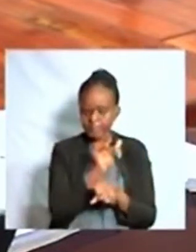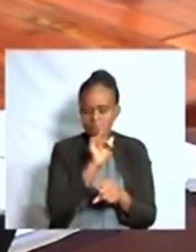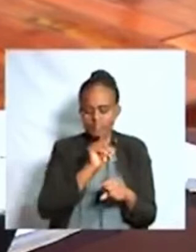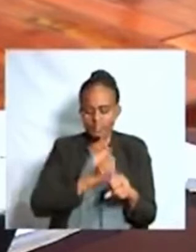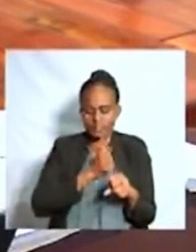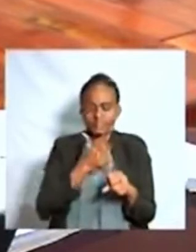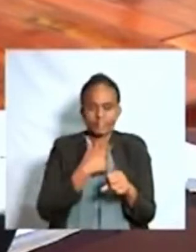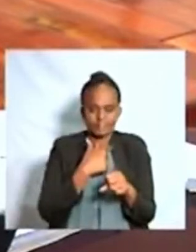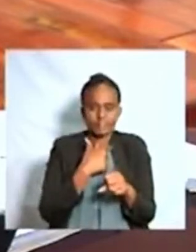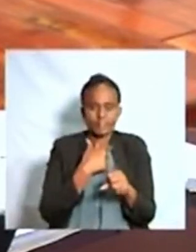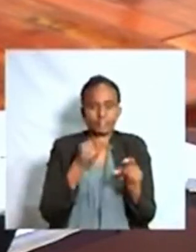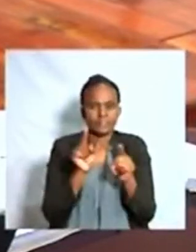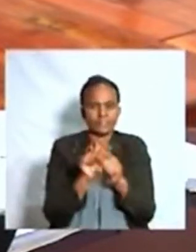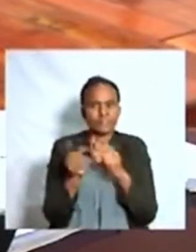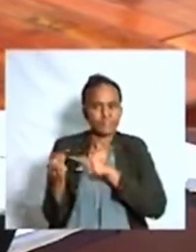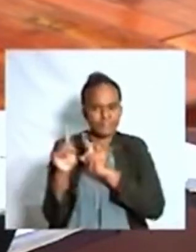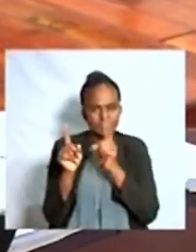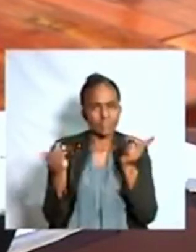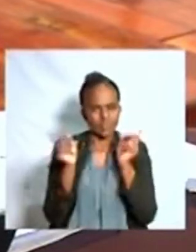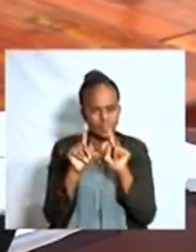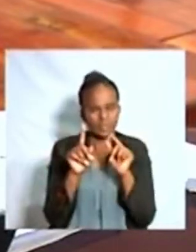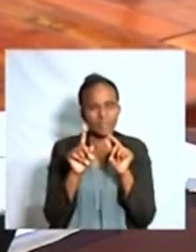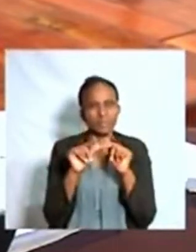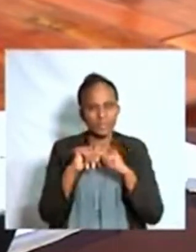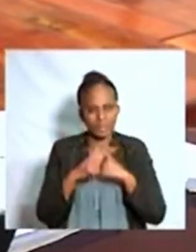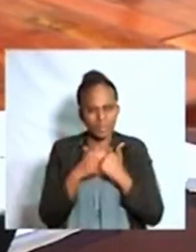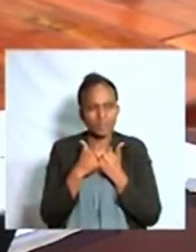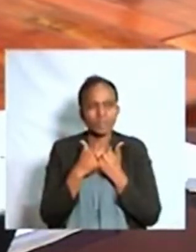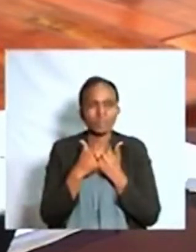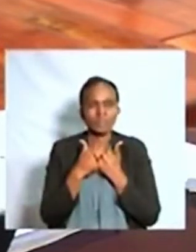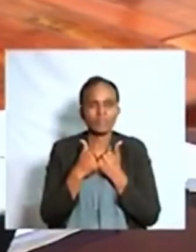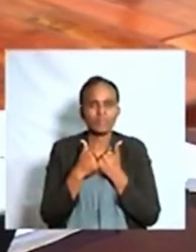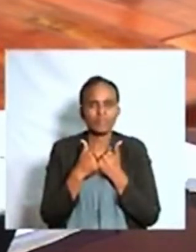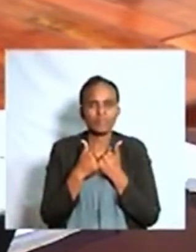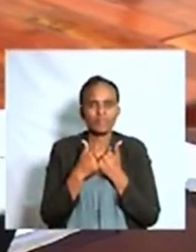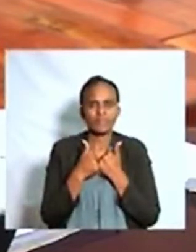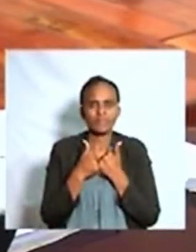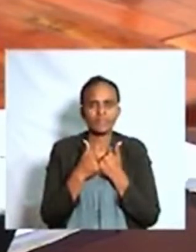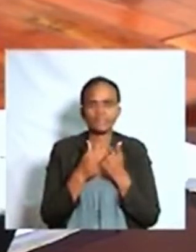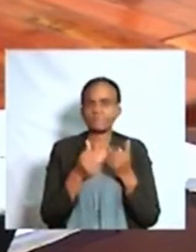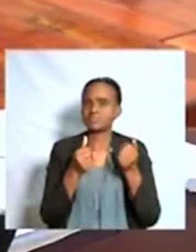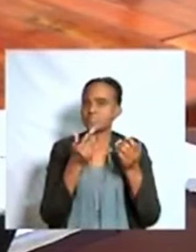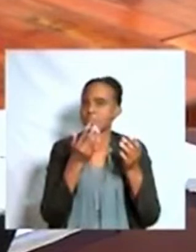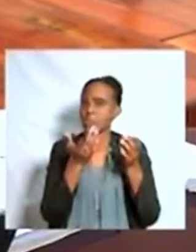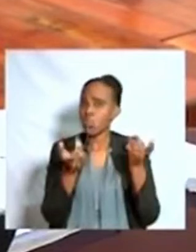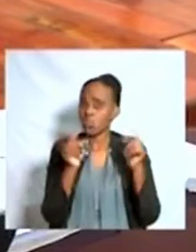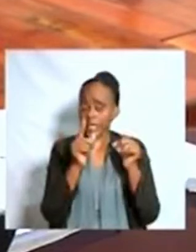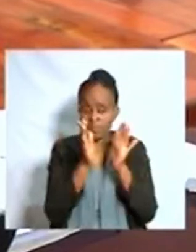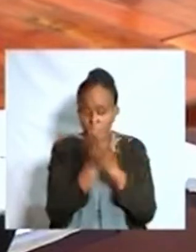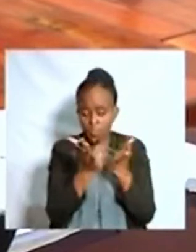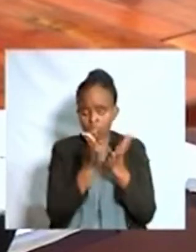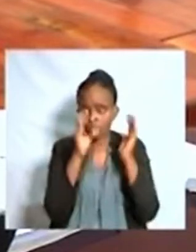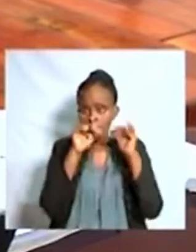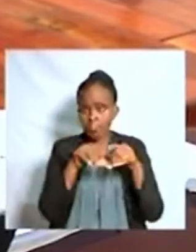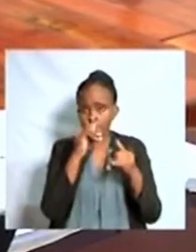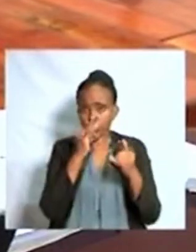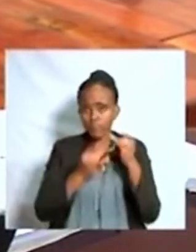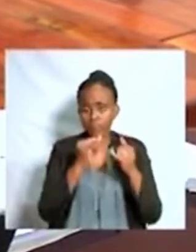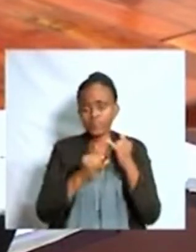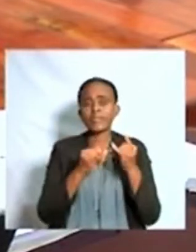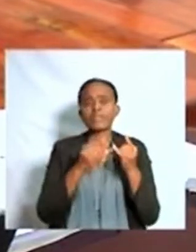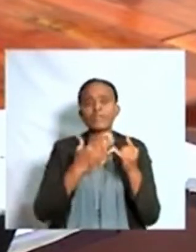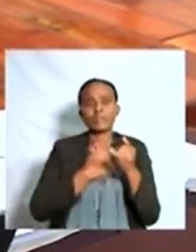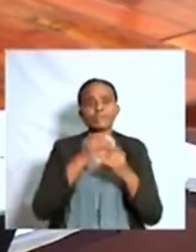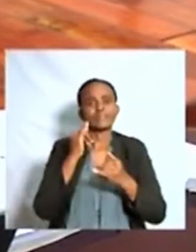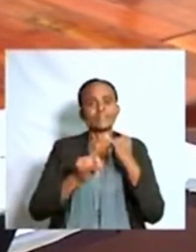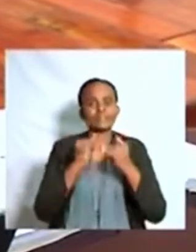been undertaking to get them as and when our stock depletes, Chair. My last